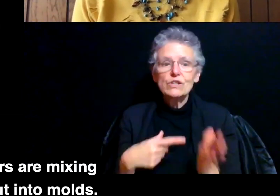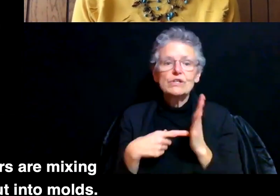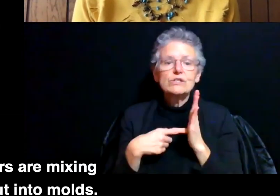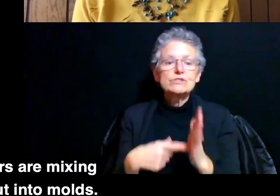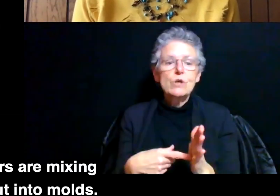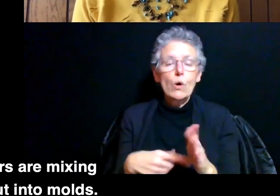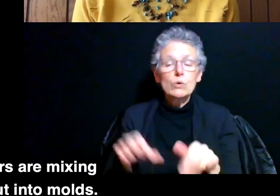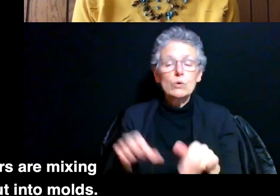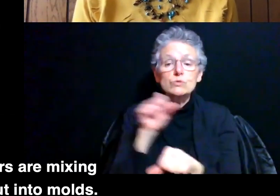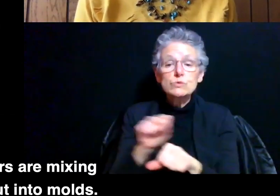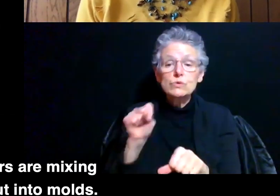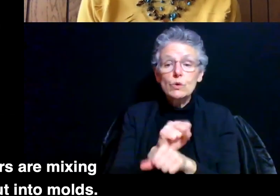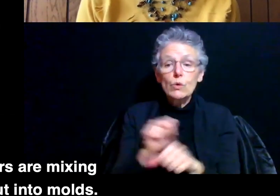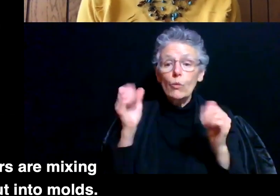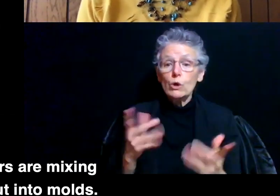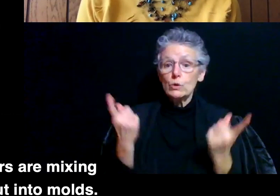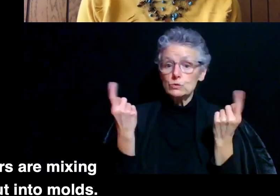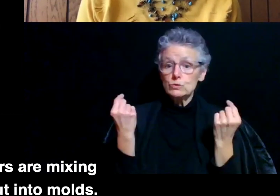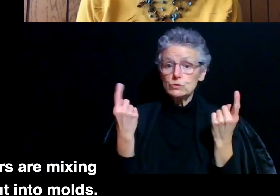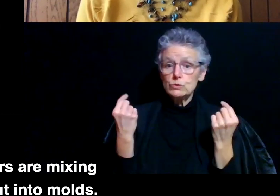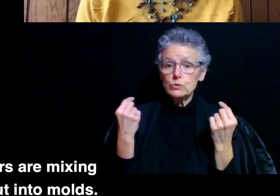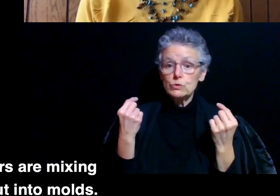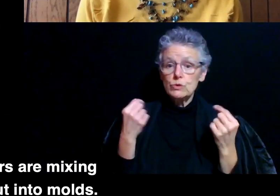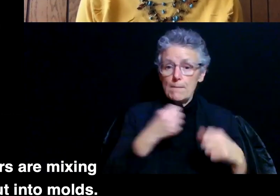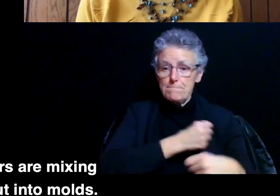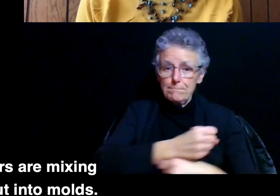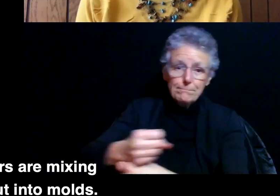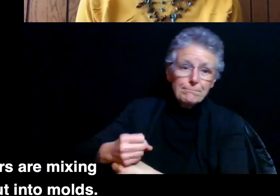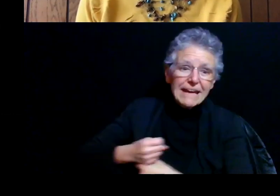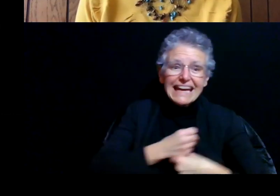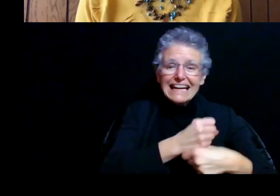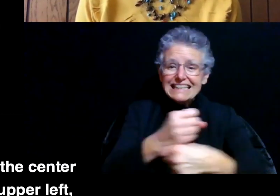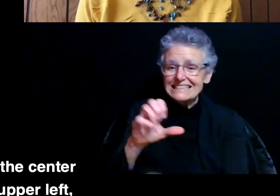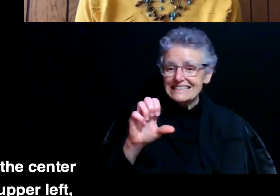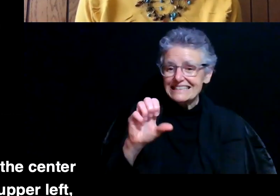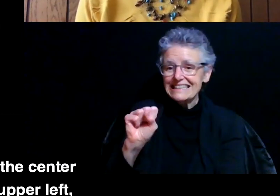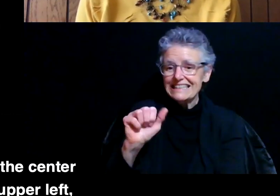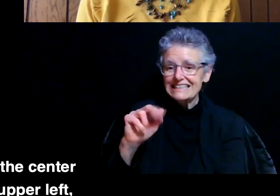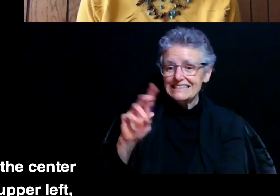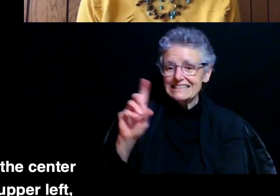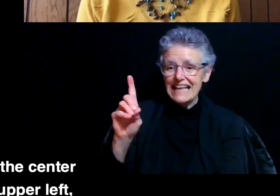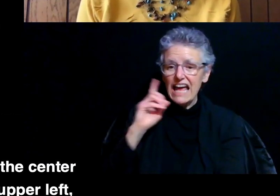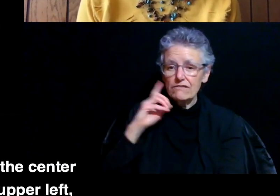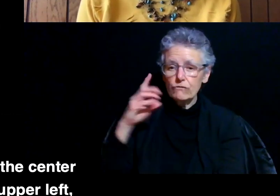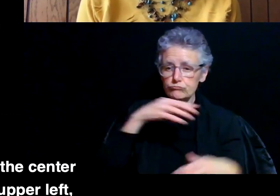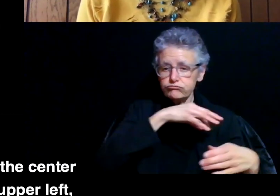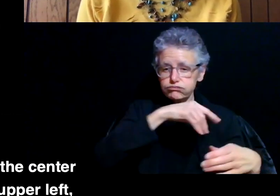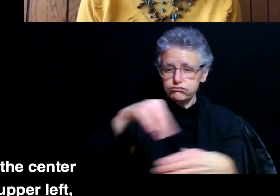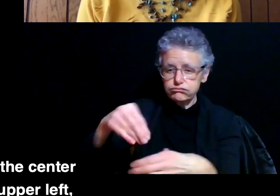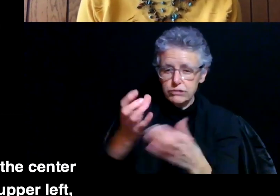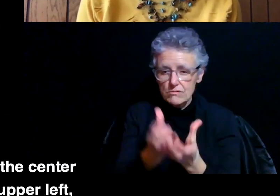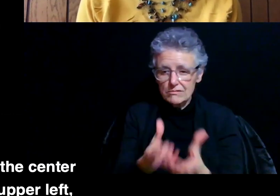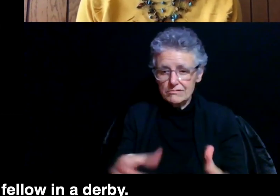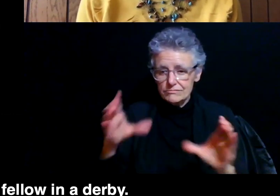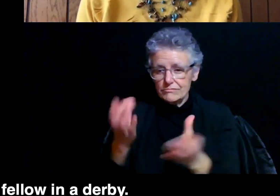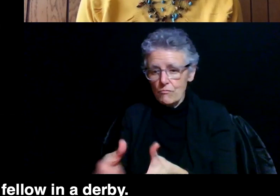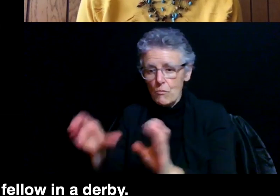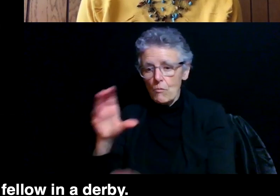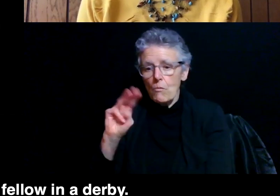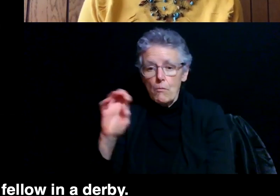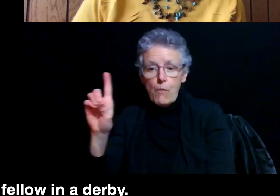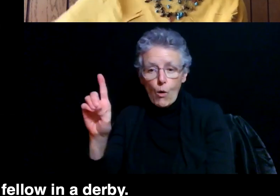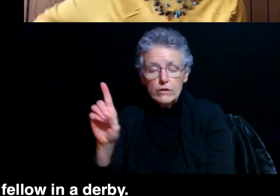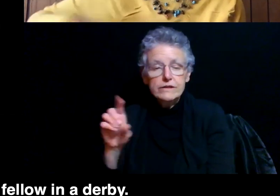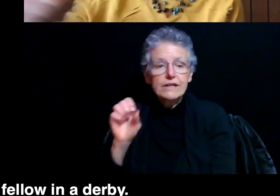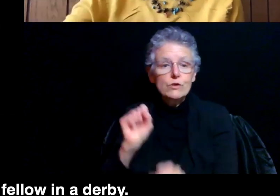workers are mixing sand to put into molds. And in the center of the upper left, you can see a